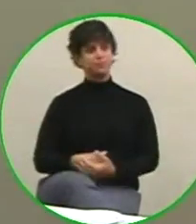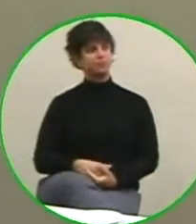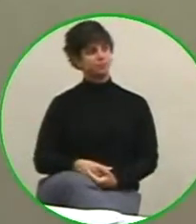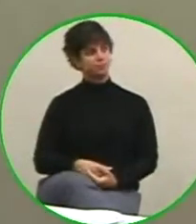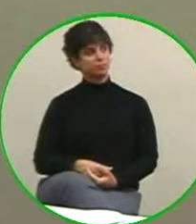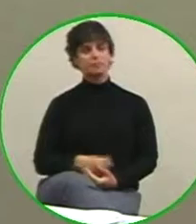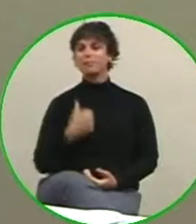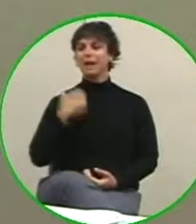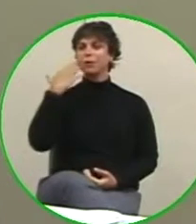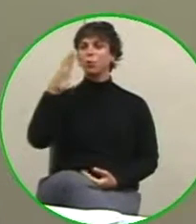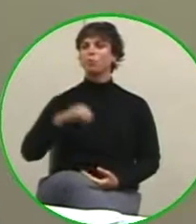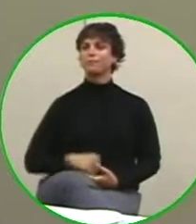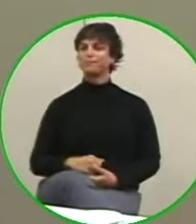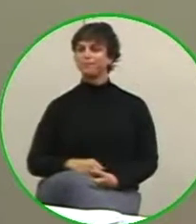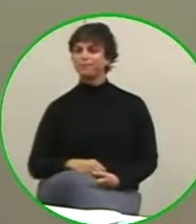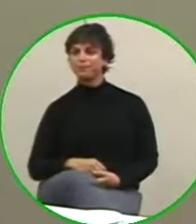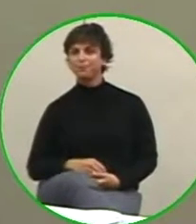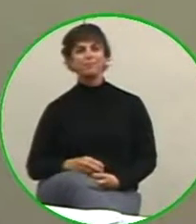I don't know.